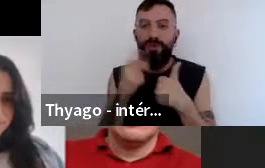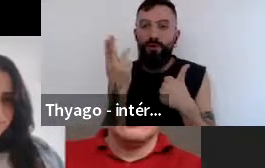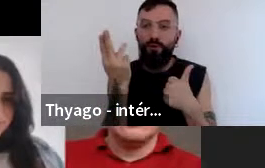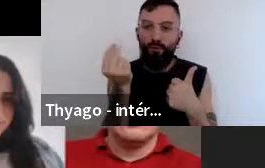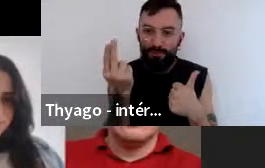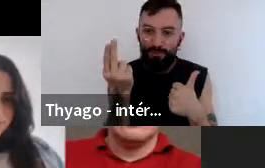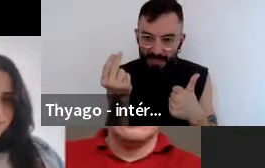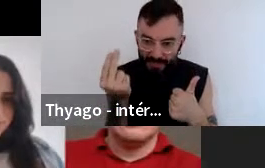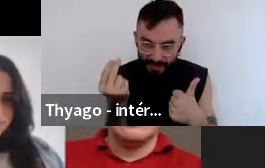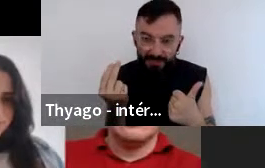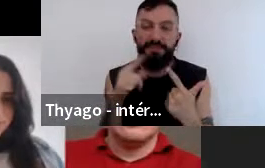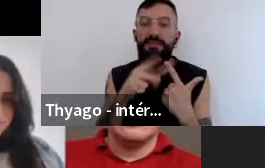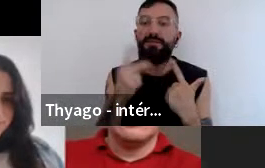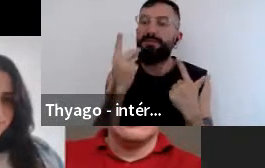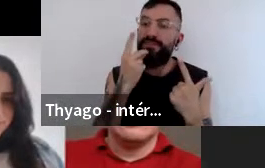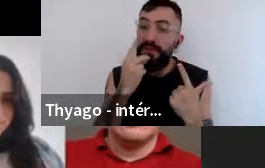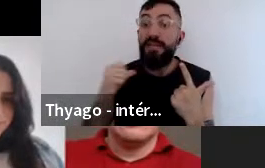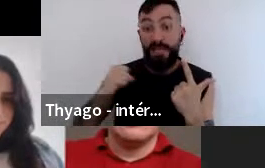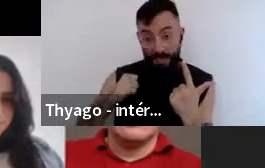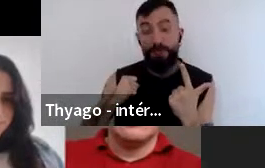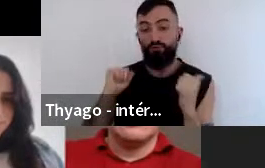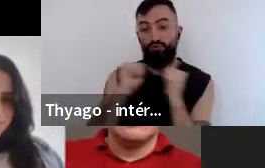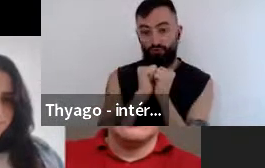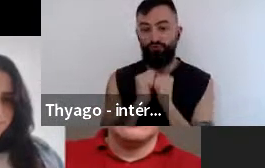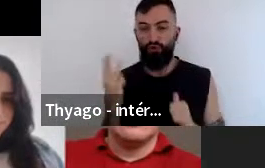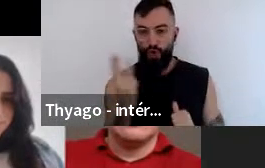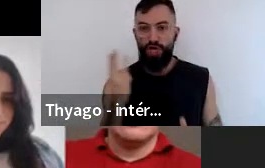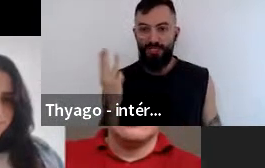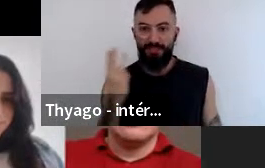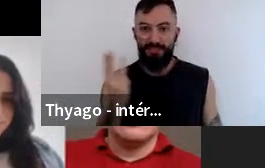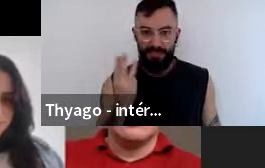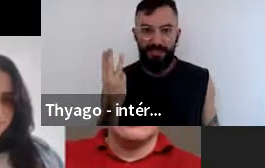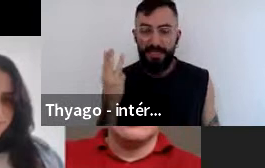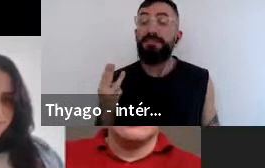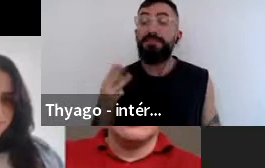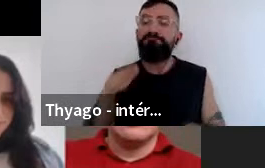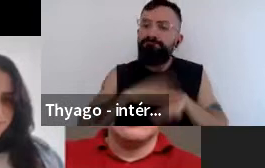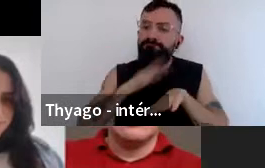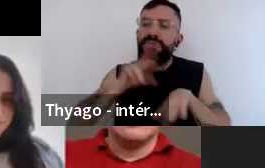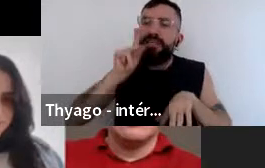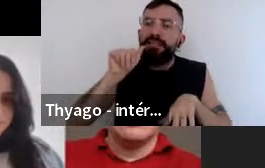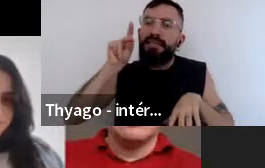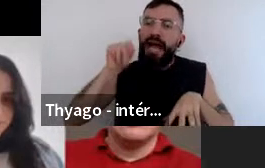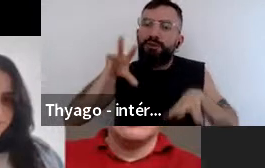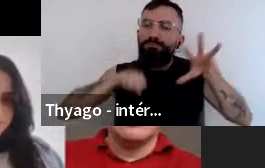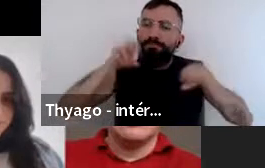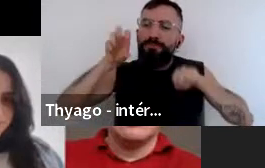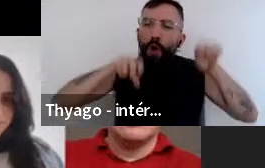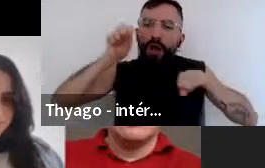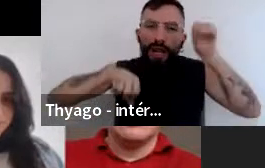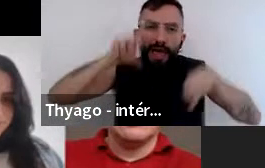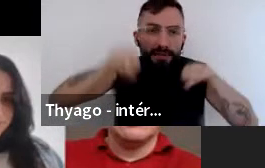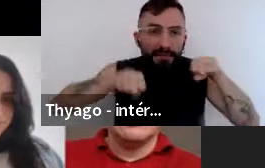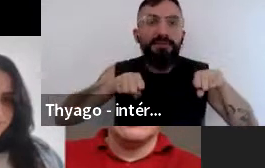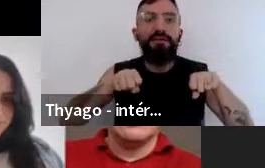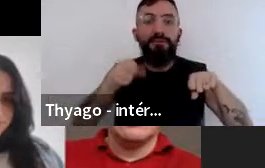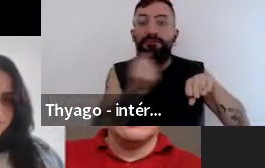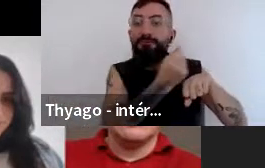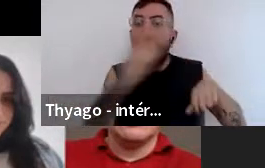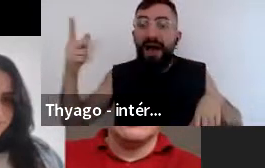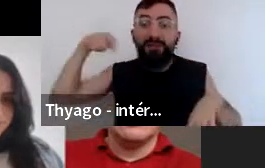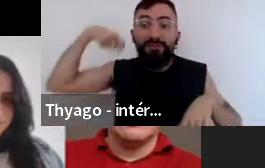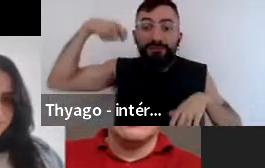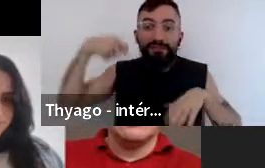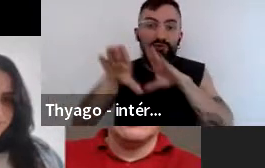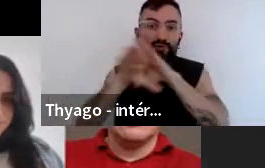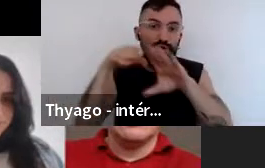Ferreira, and myself. We collected data from YouTube videos,